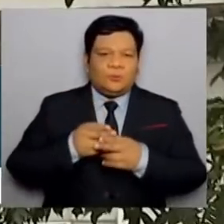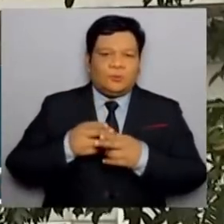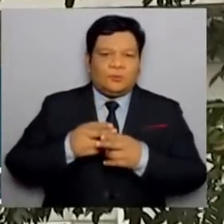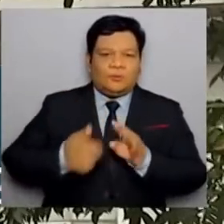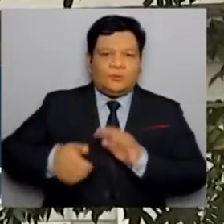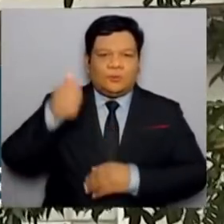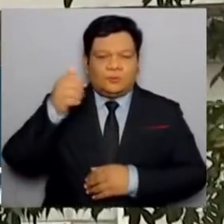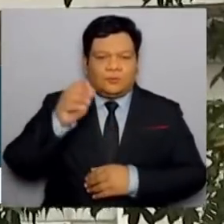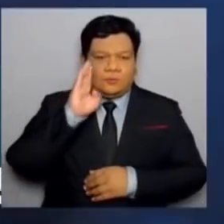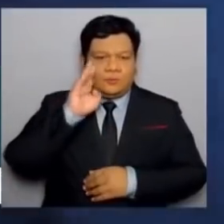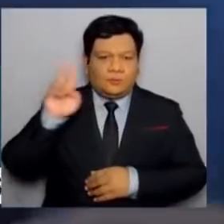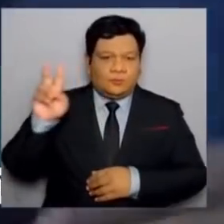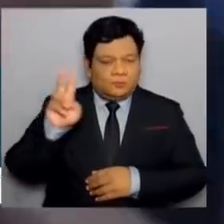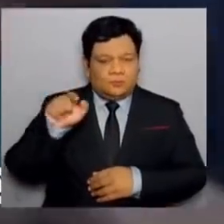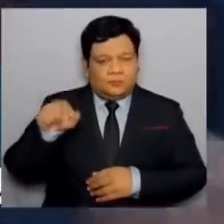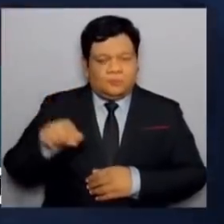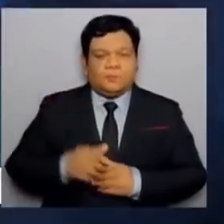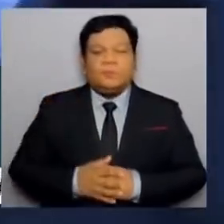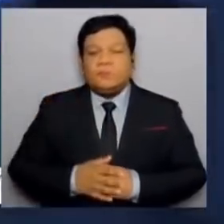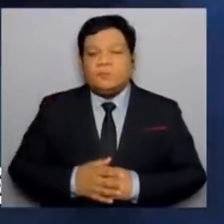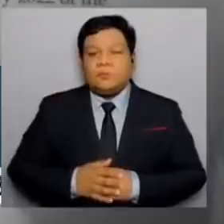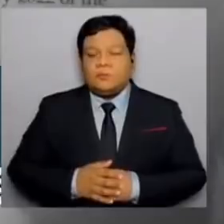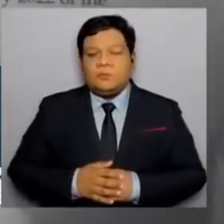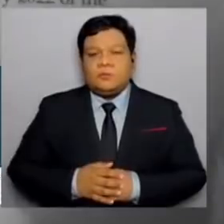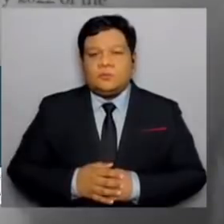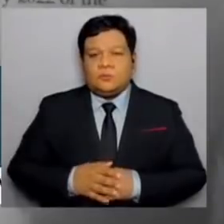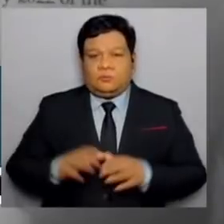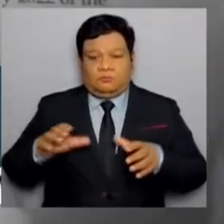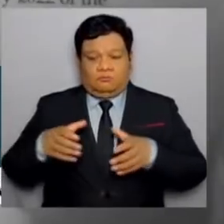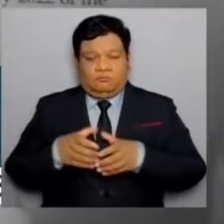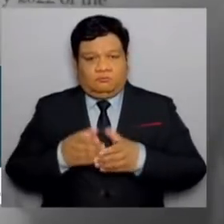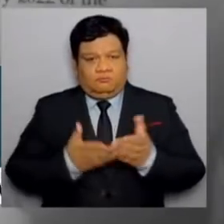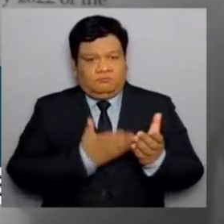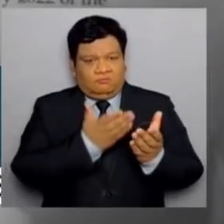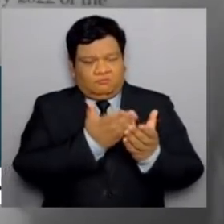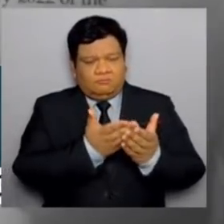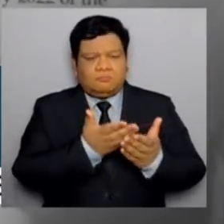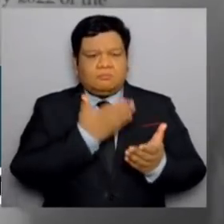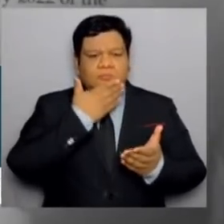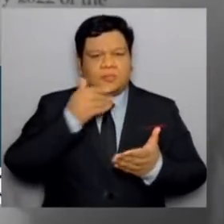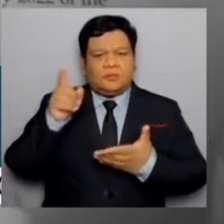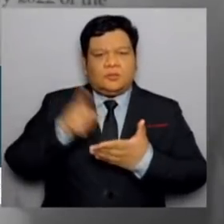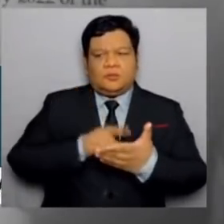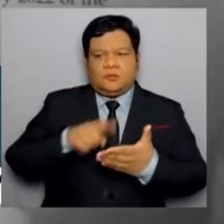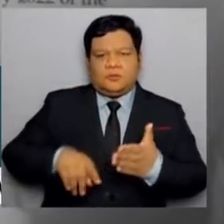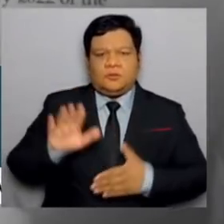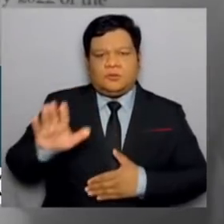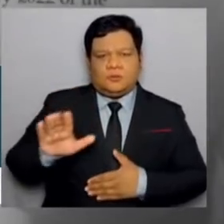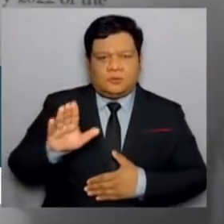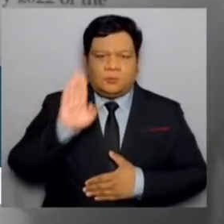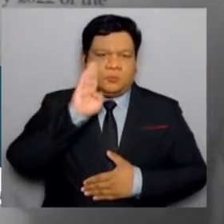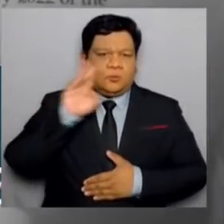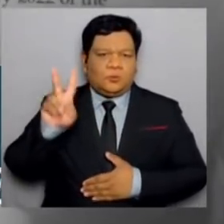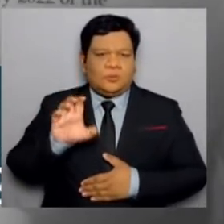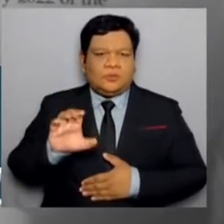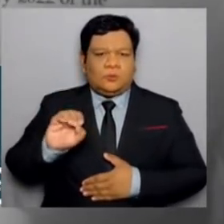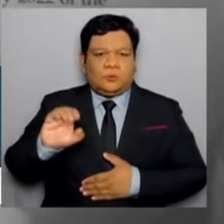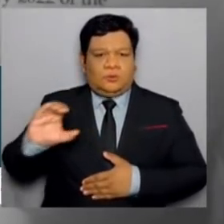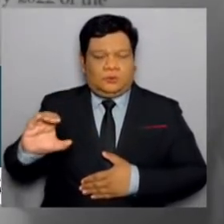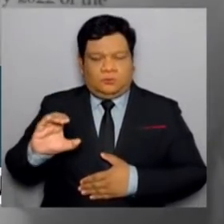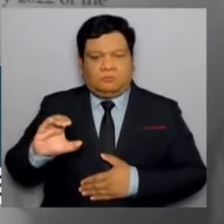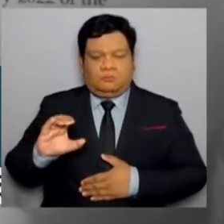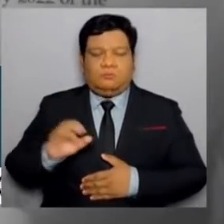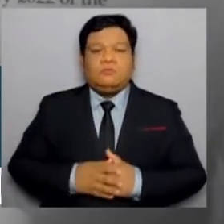Ferdinand Marcos Jr. Civic groups asked the High Court to cancel Marcos's certificate of candidacy. They also asked the Supreme Court to issue